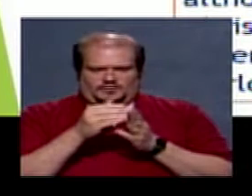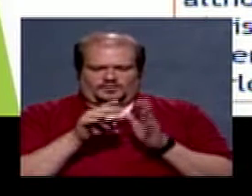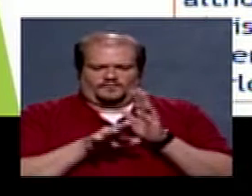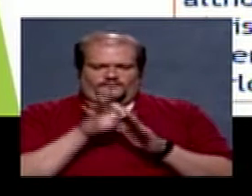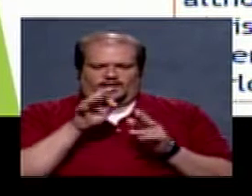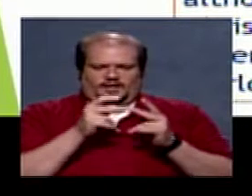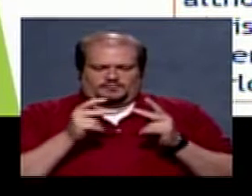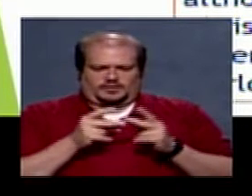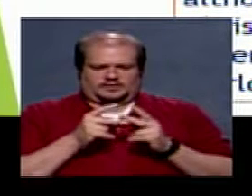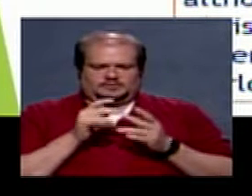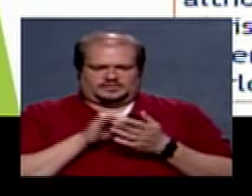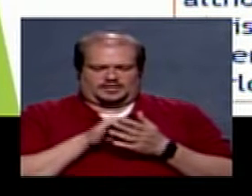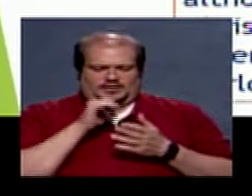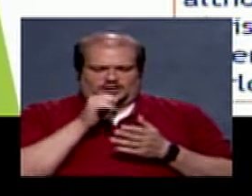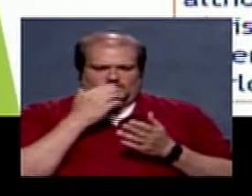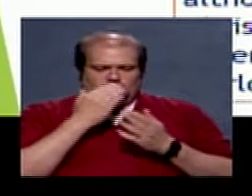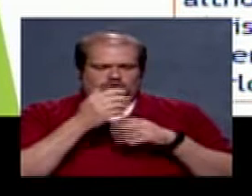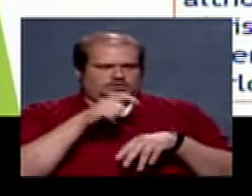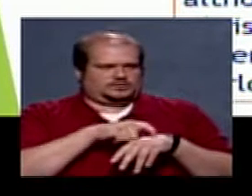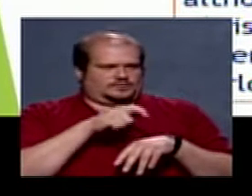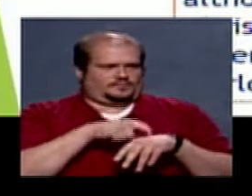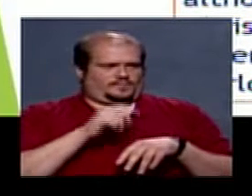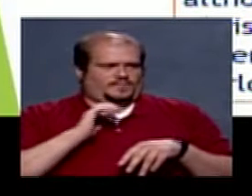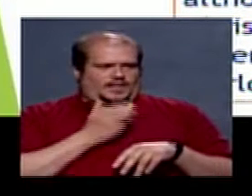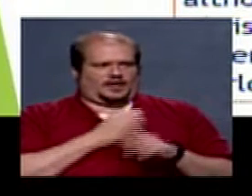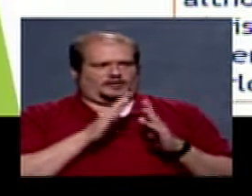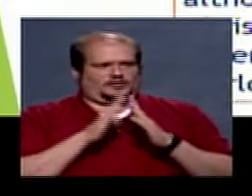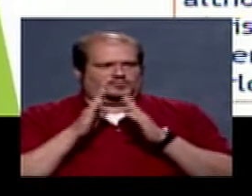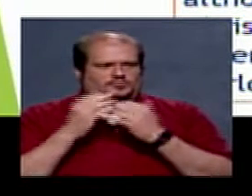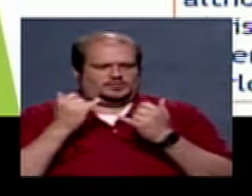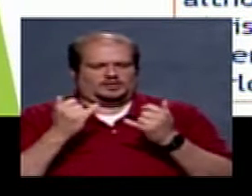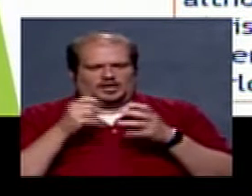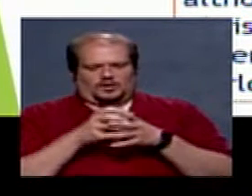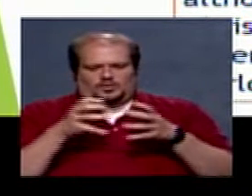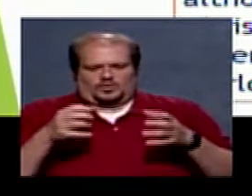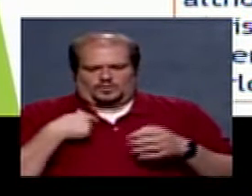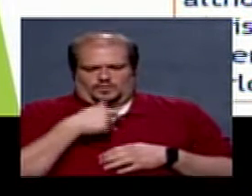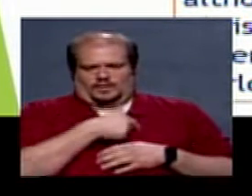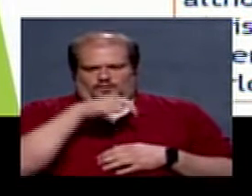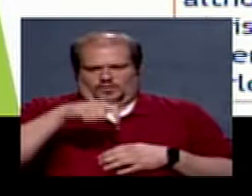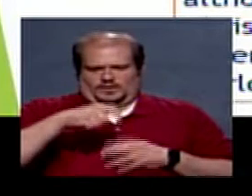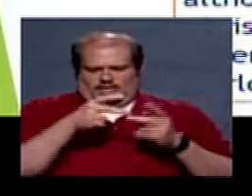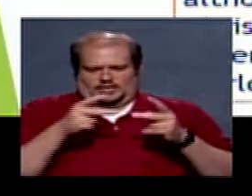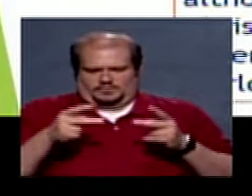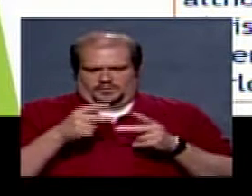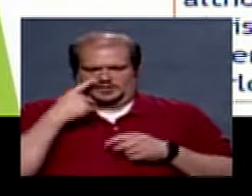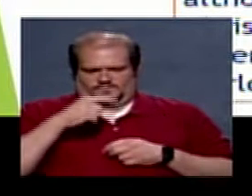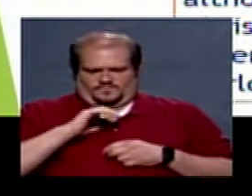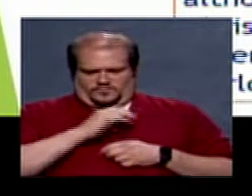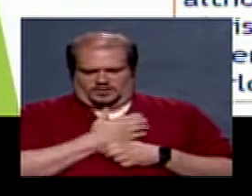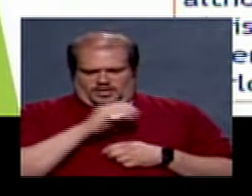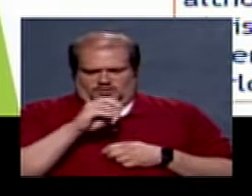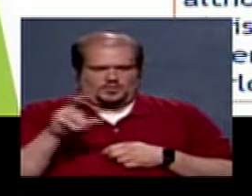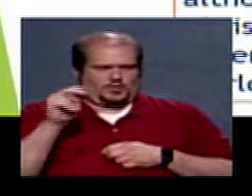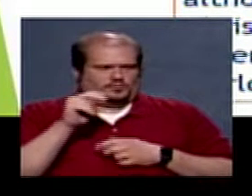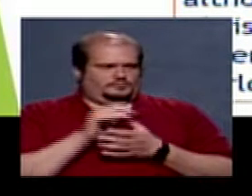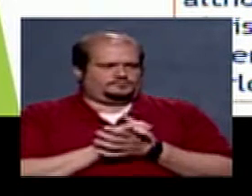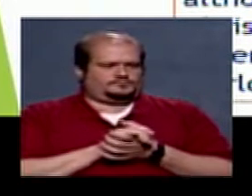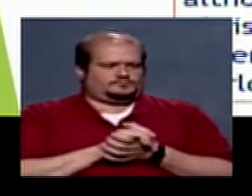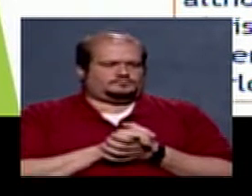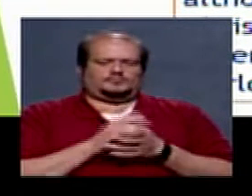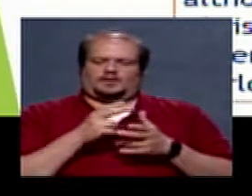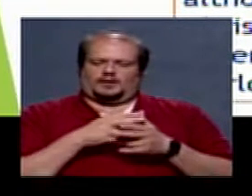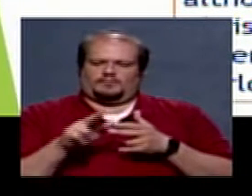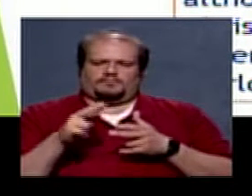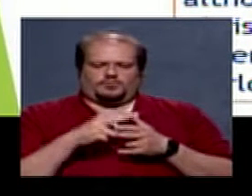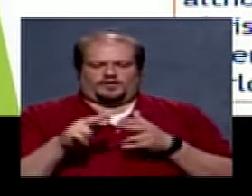places despite inconvenient timings. Our community now has grown to where we need a place of our own. Just a